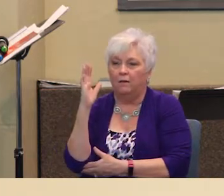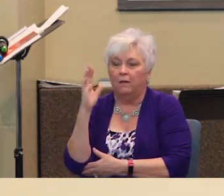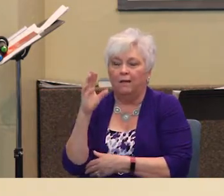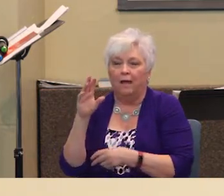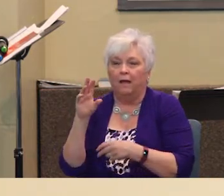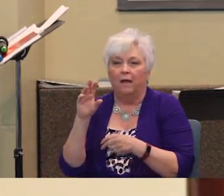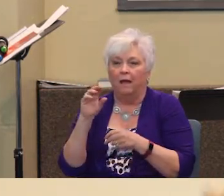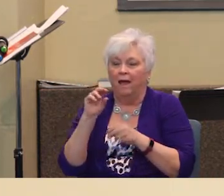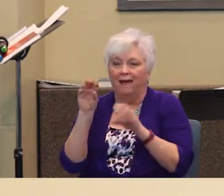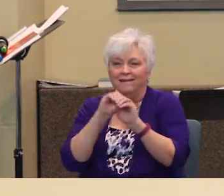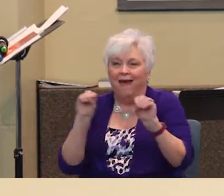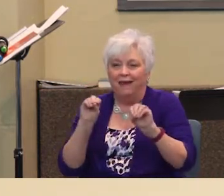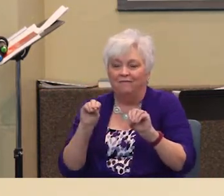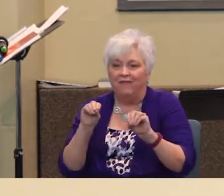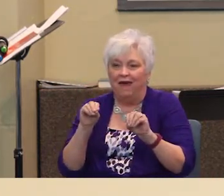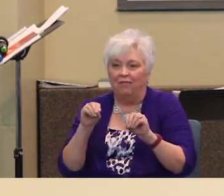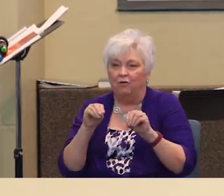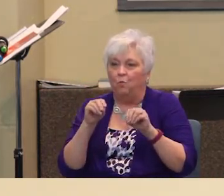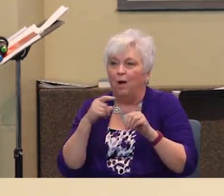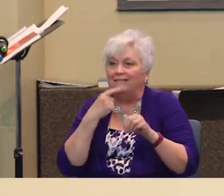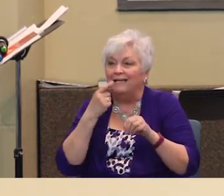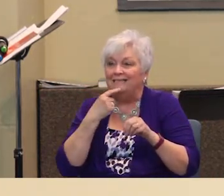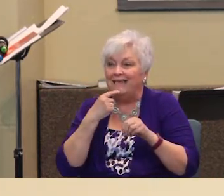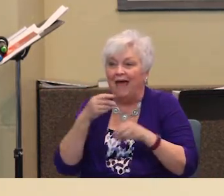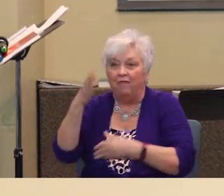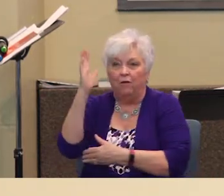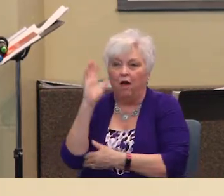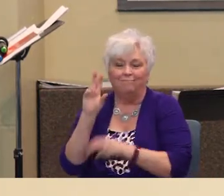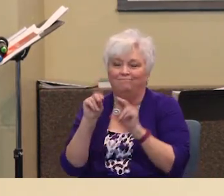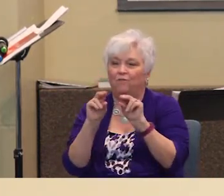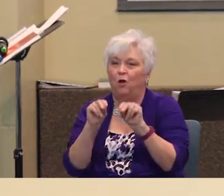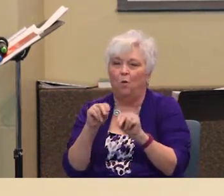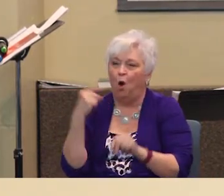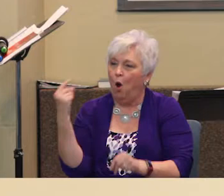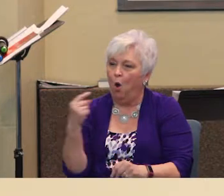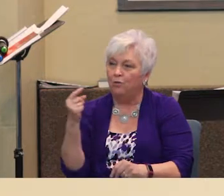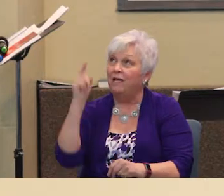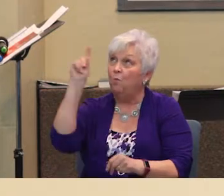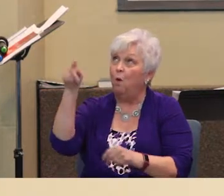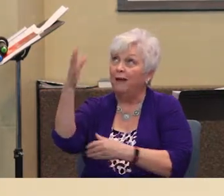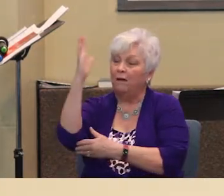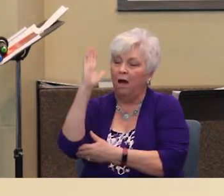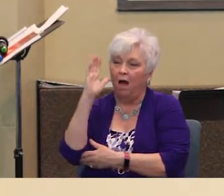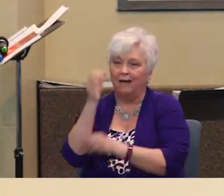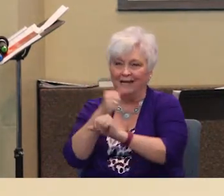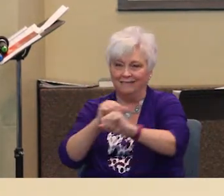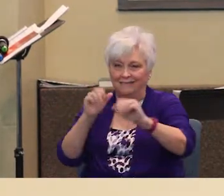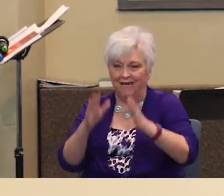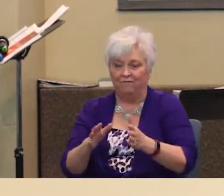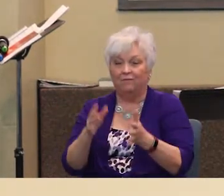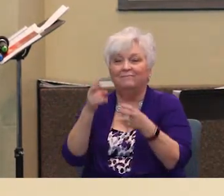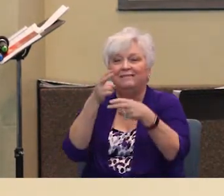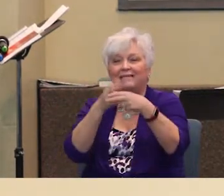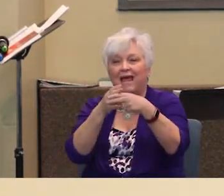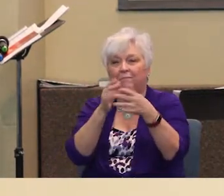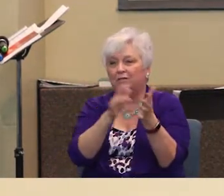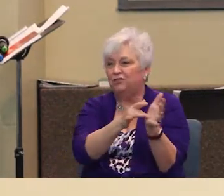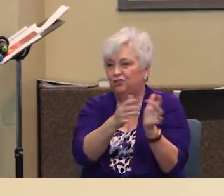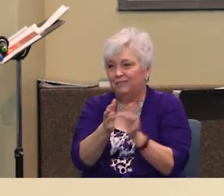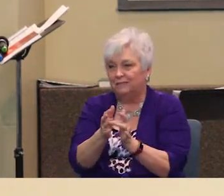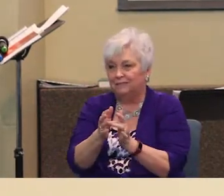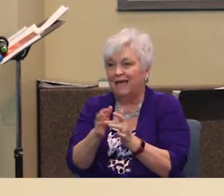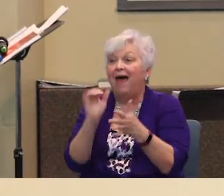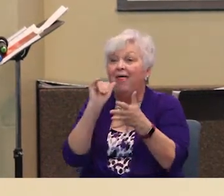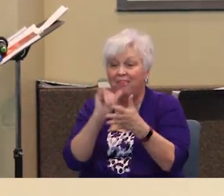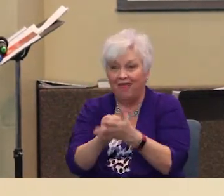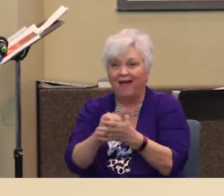Mohammed, no matter who, there's one God. And there's one Savior, and his name is Jesus. That's what Easter